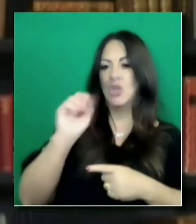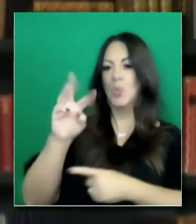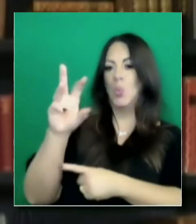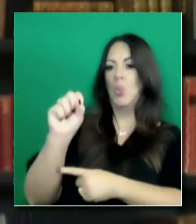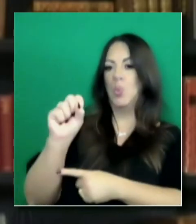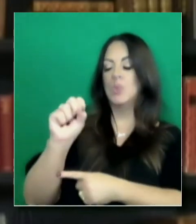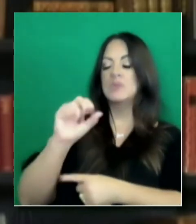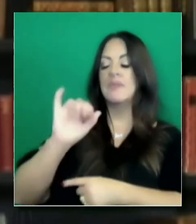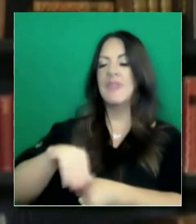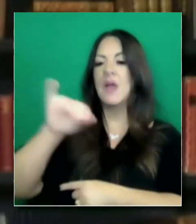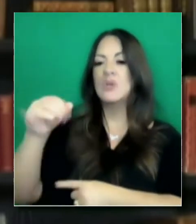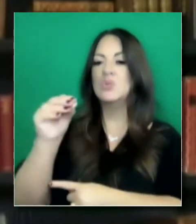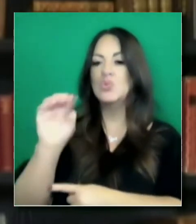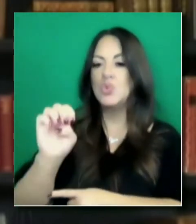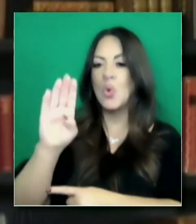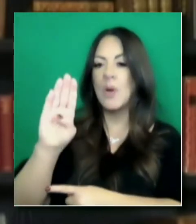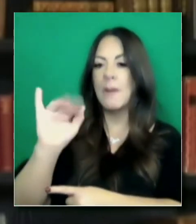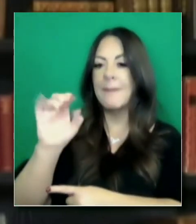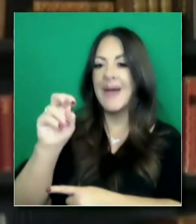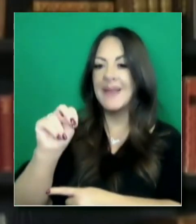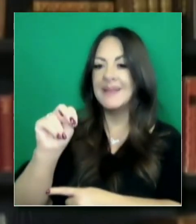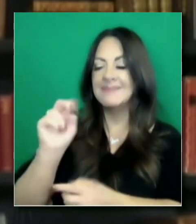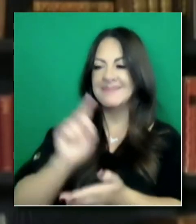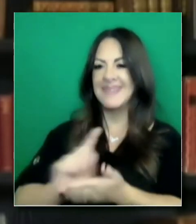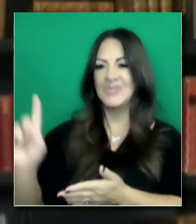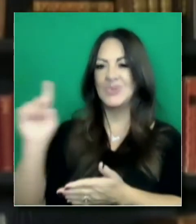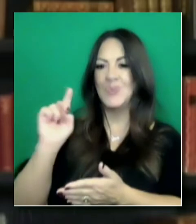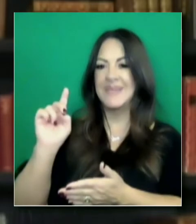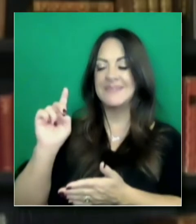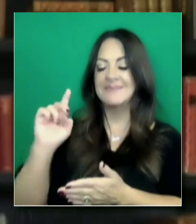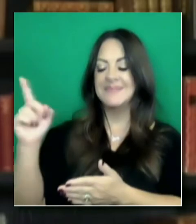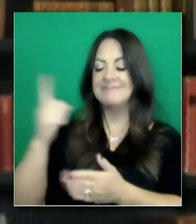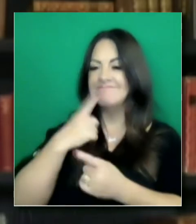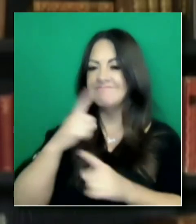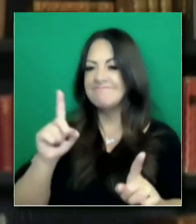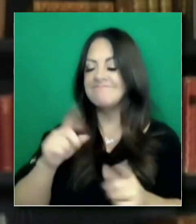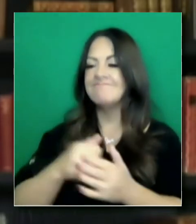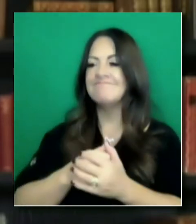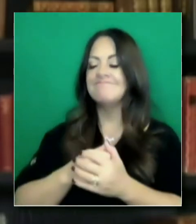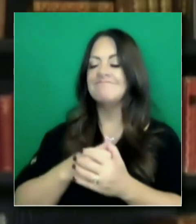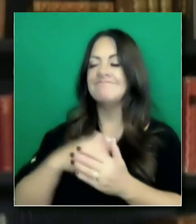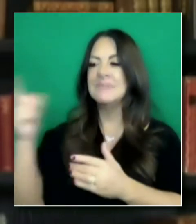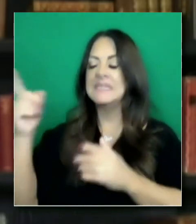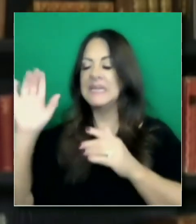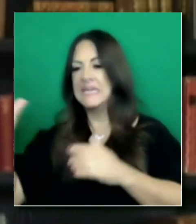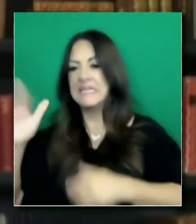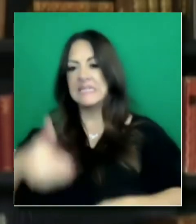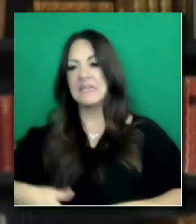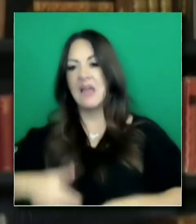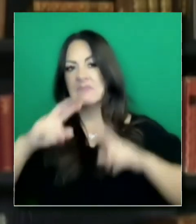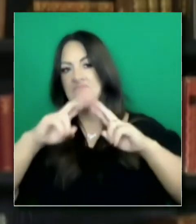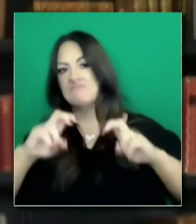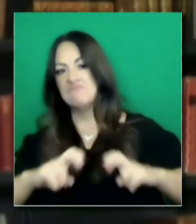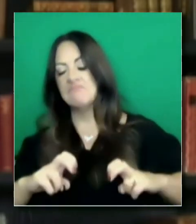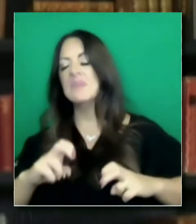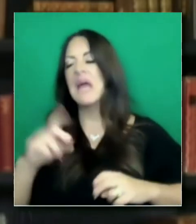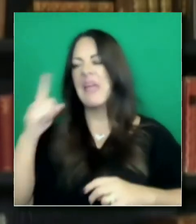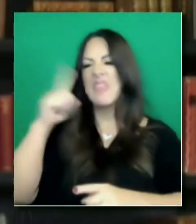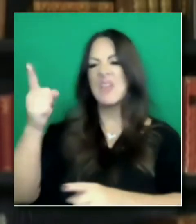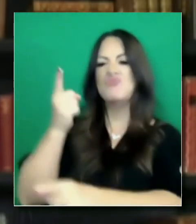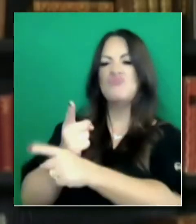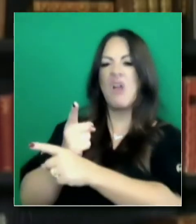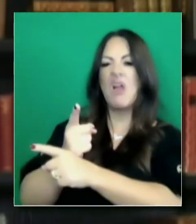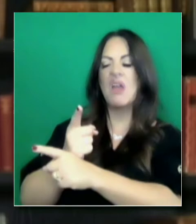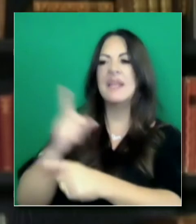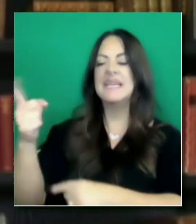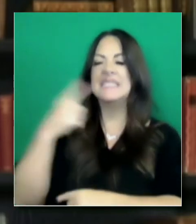Joe Biden last week, right before the holidays, was assessed things, I think, correctly, that unfortunately will get worse before it gets